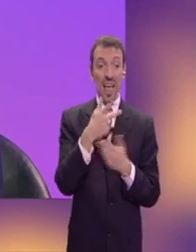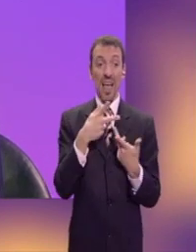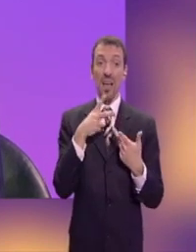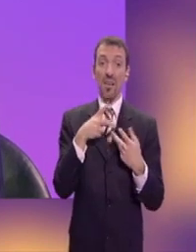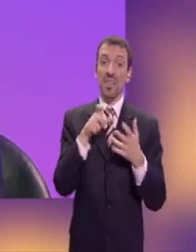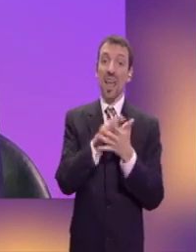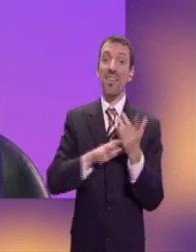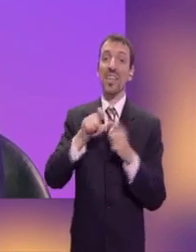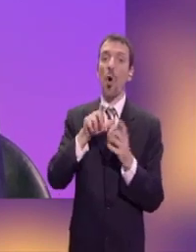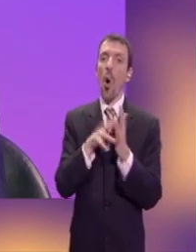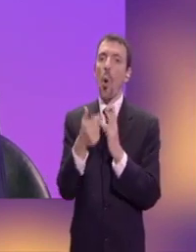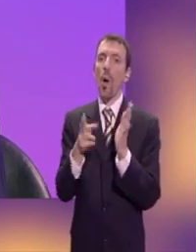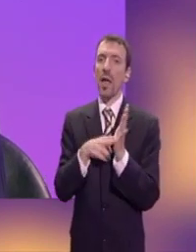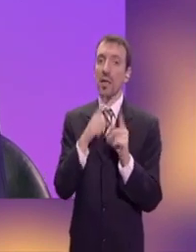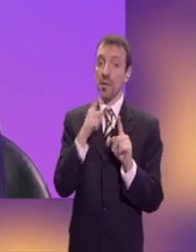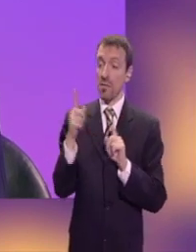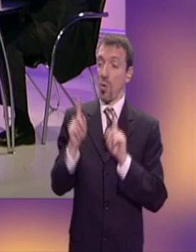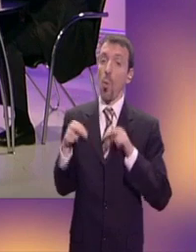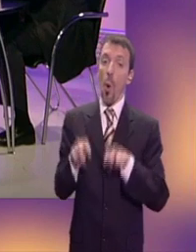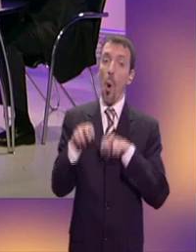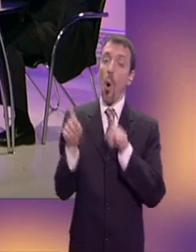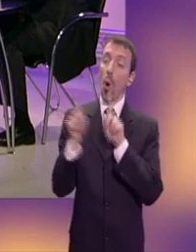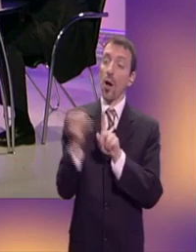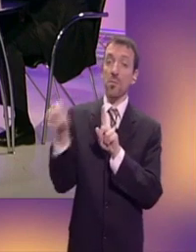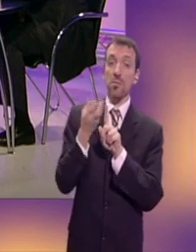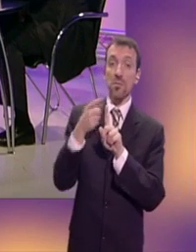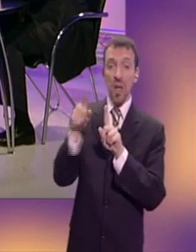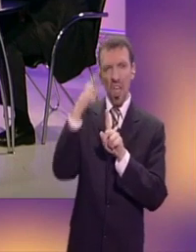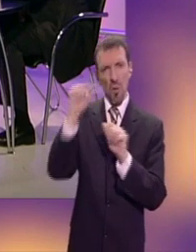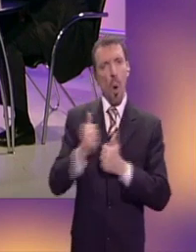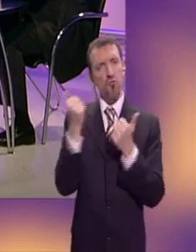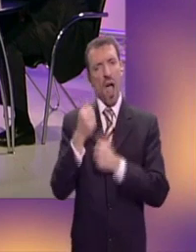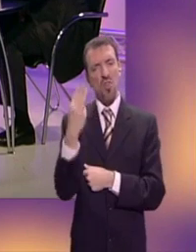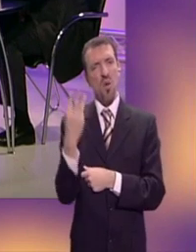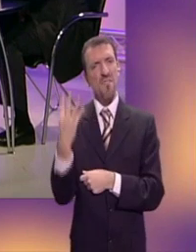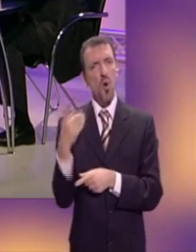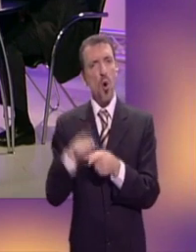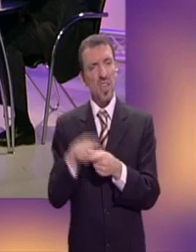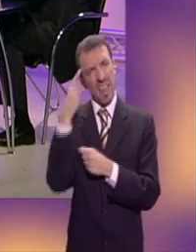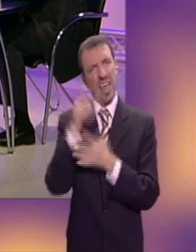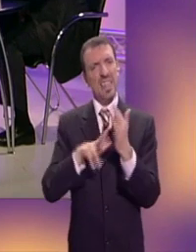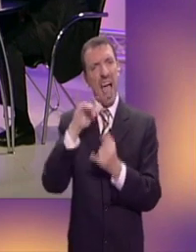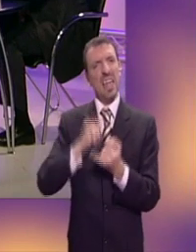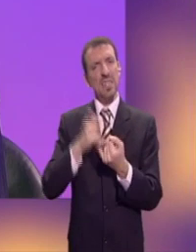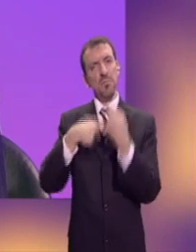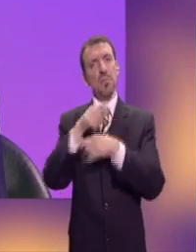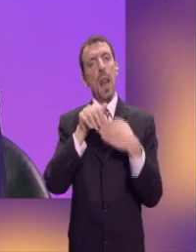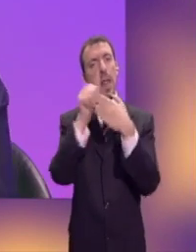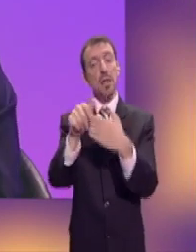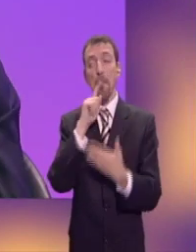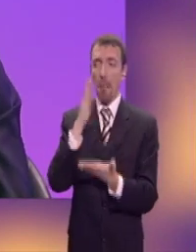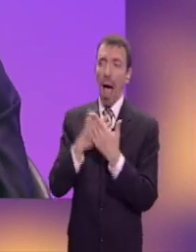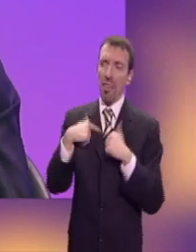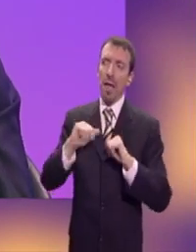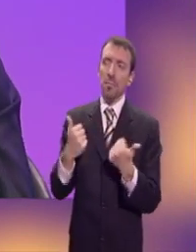David Owen, and David said to me, I think we're all right for 3 or 4 years because Dennis is going to become leader. And I said, yes, we are. And I think